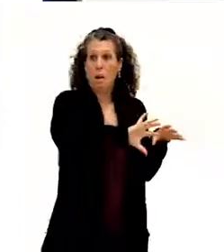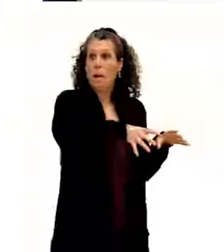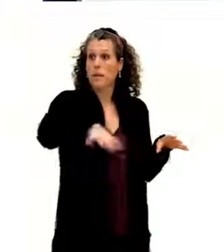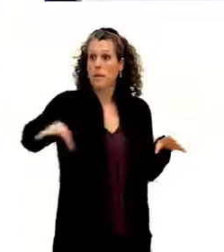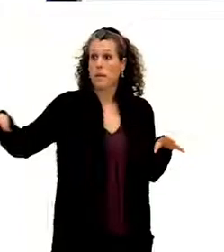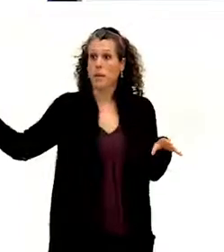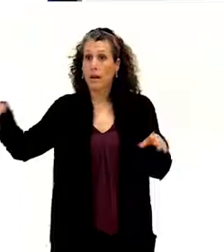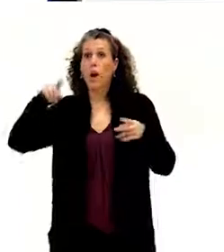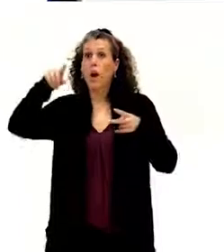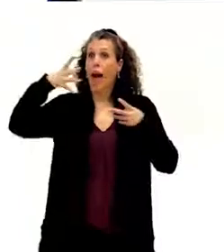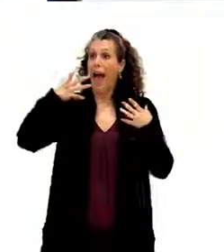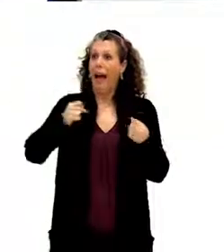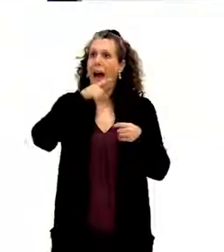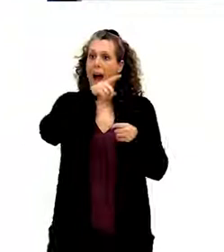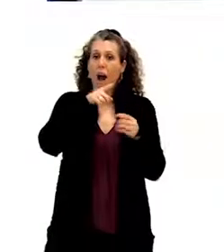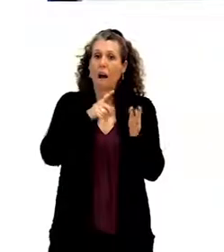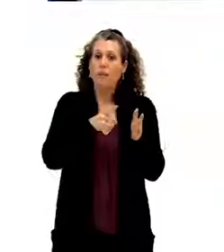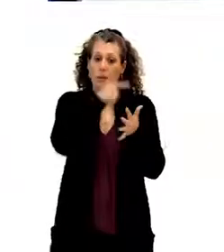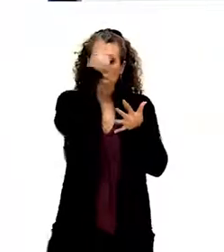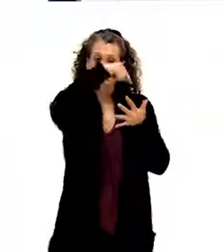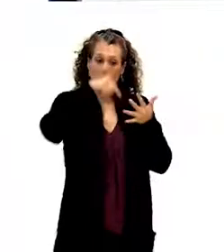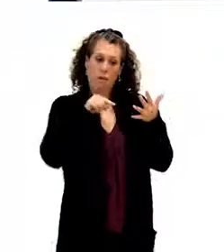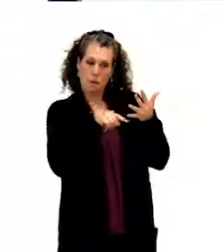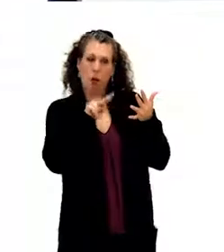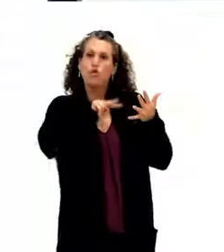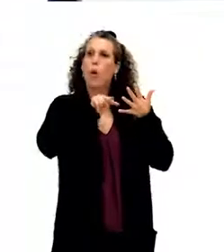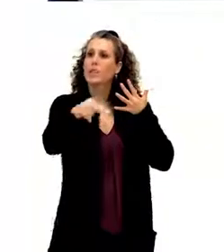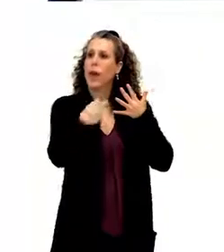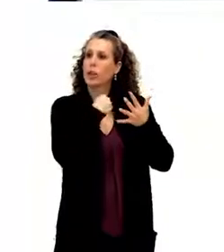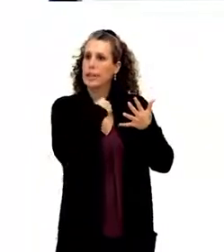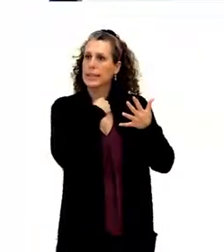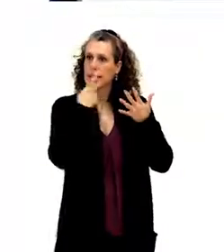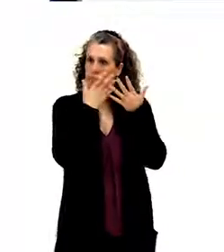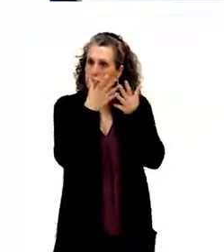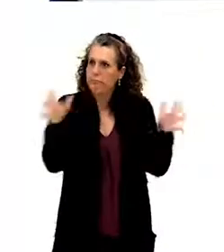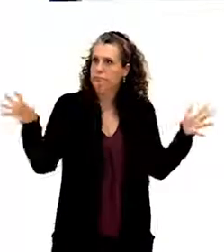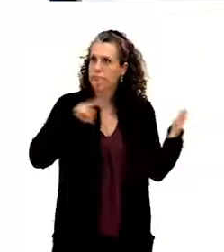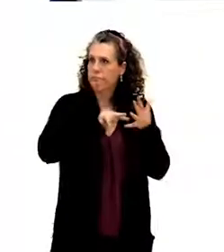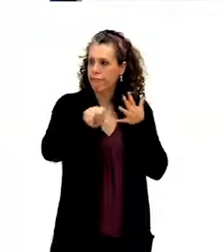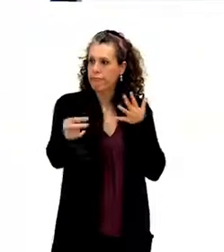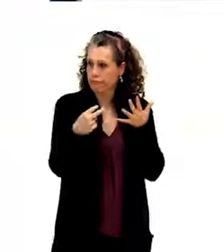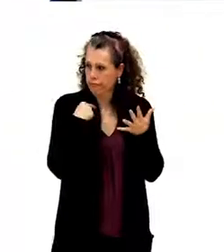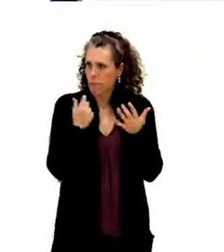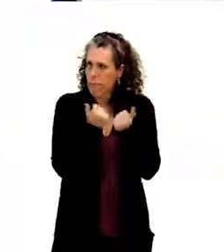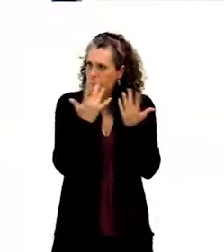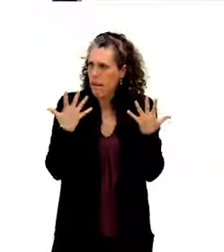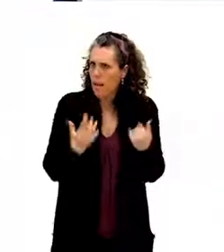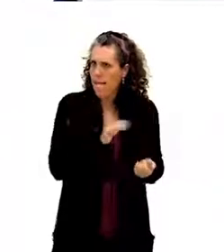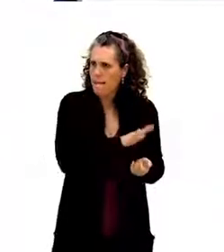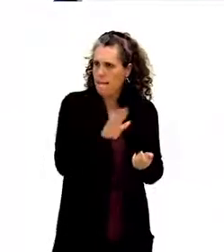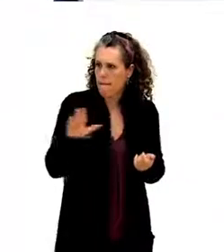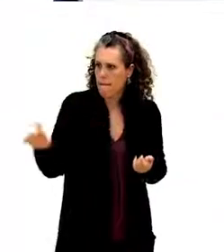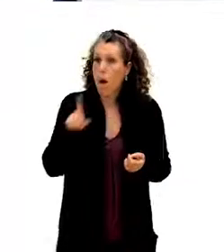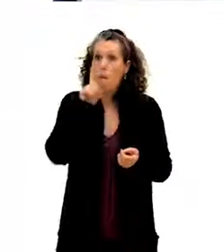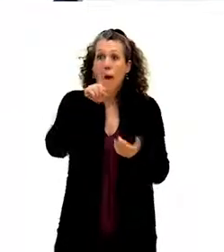transparency requirements also attached to the contract prior to the conclusion. But after the conclusion